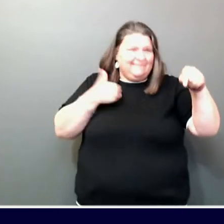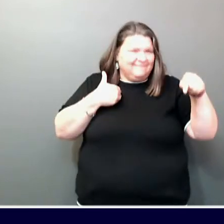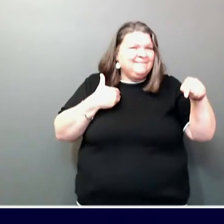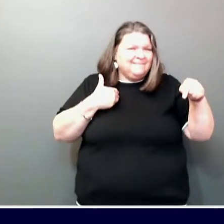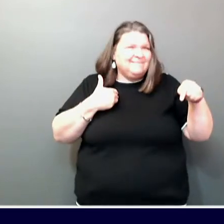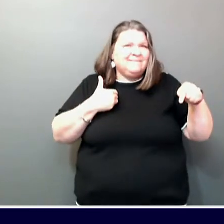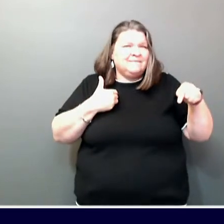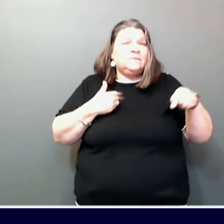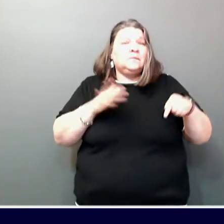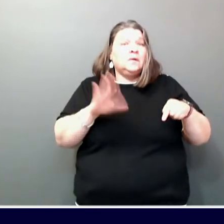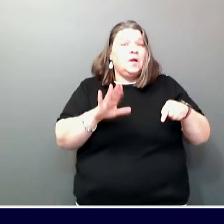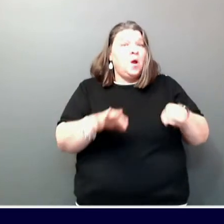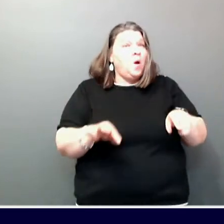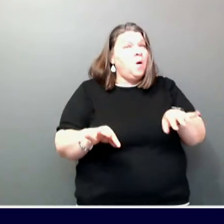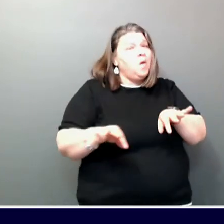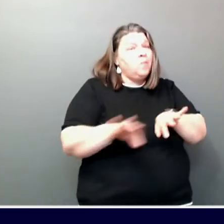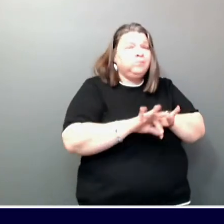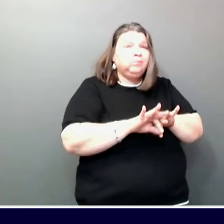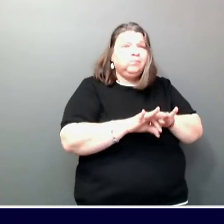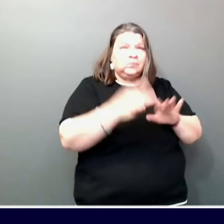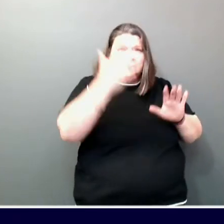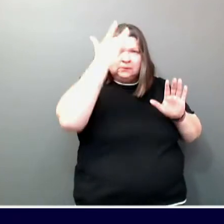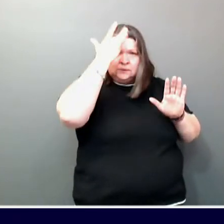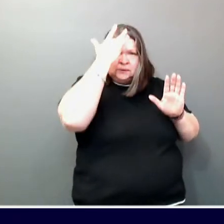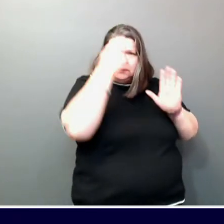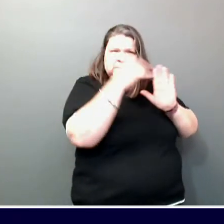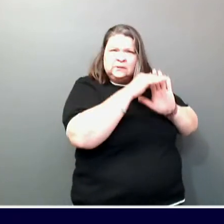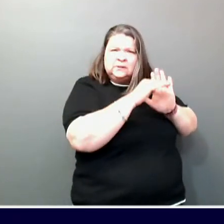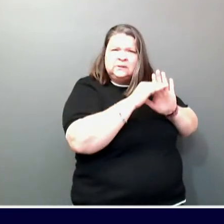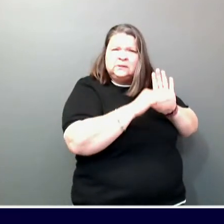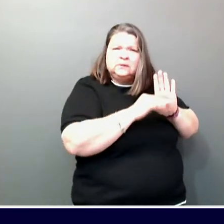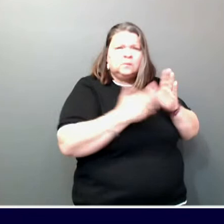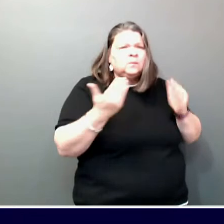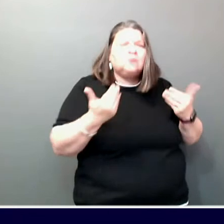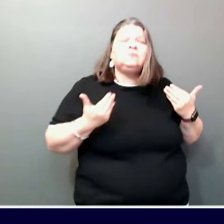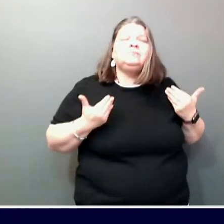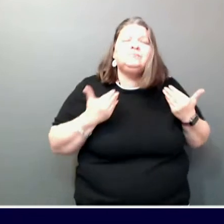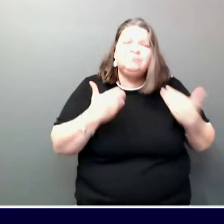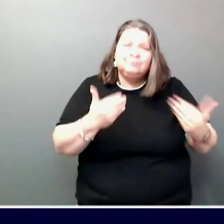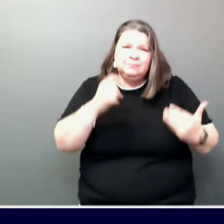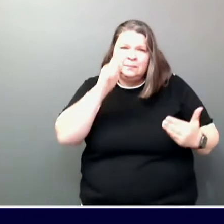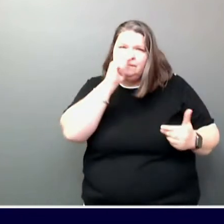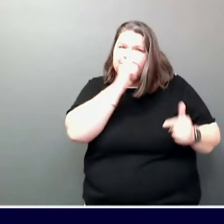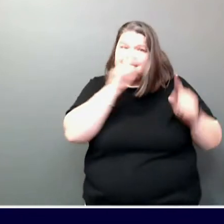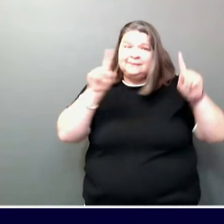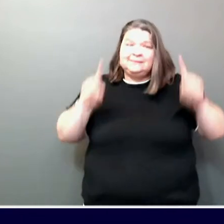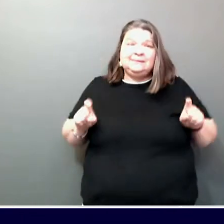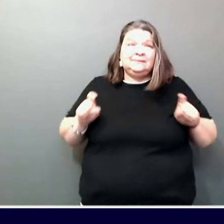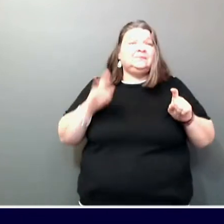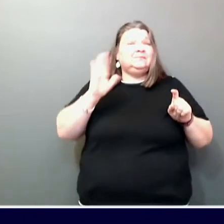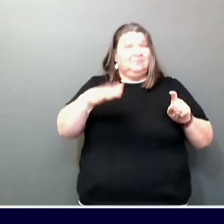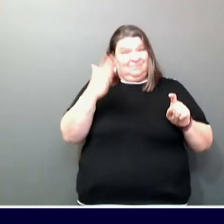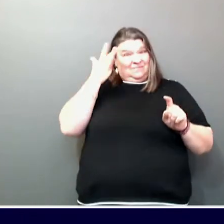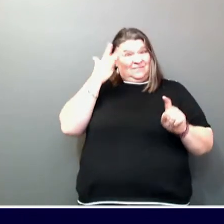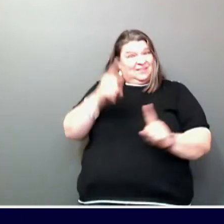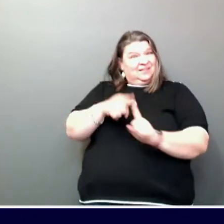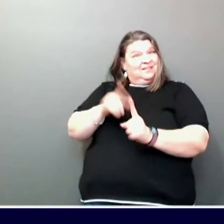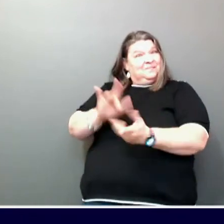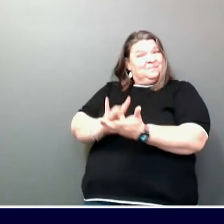after your symptoms begin. And that's because treatments with these drugs must be started early in order to